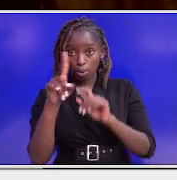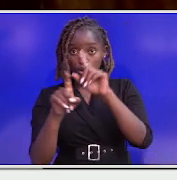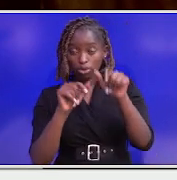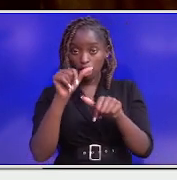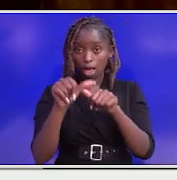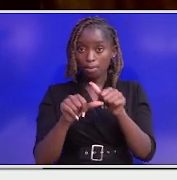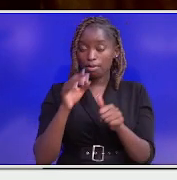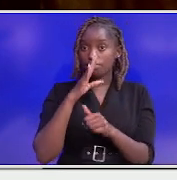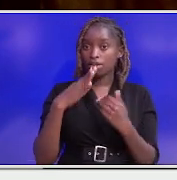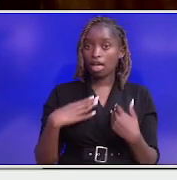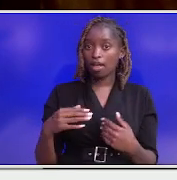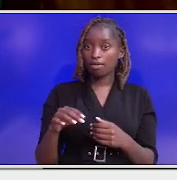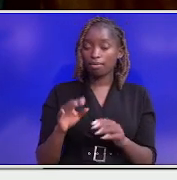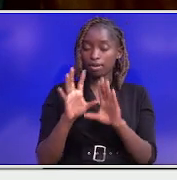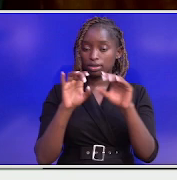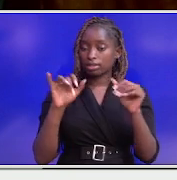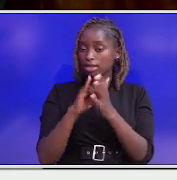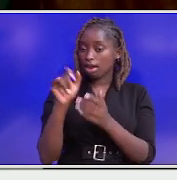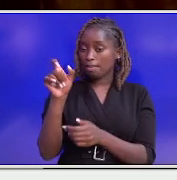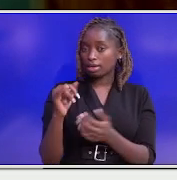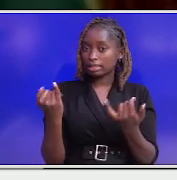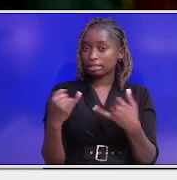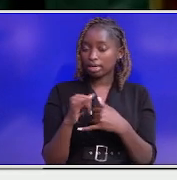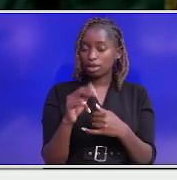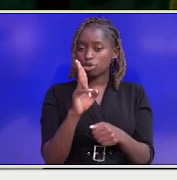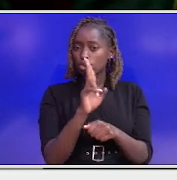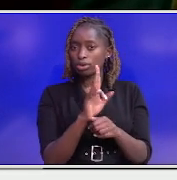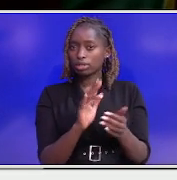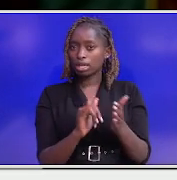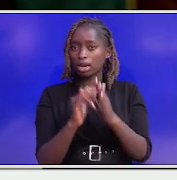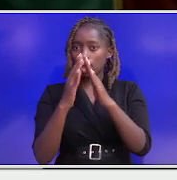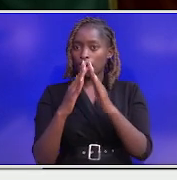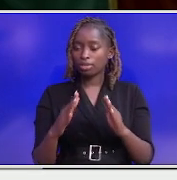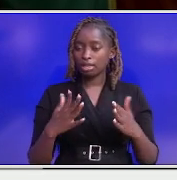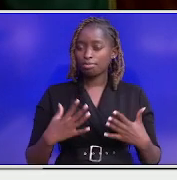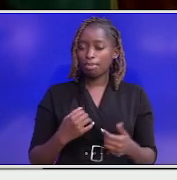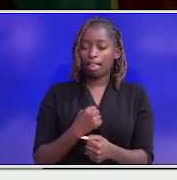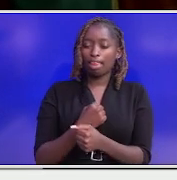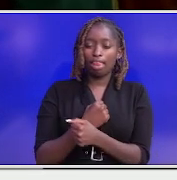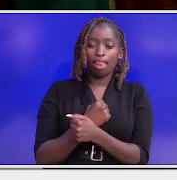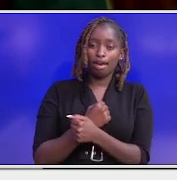abrasive. That is somebody just being mischievous and trying to use this house. People love me.